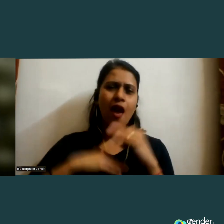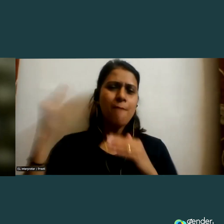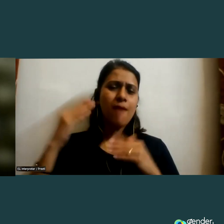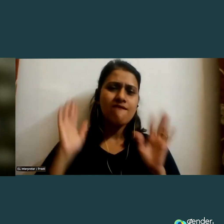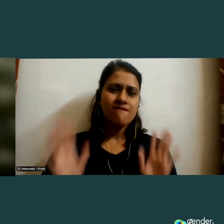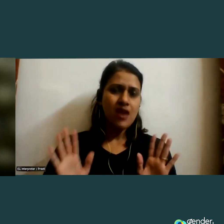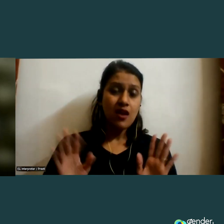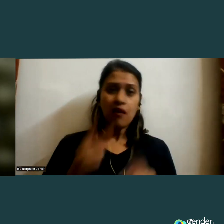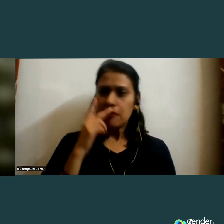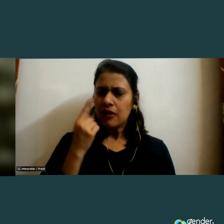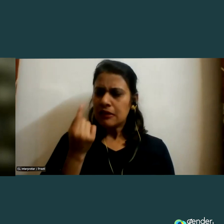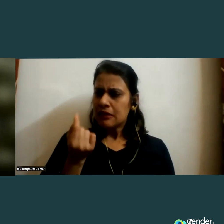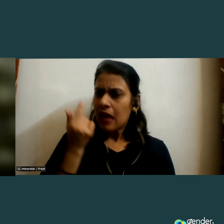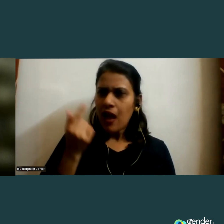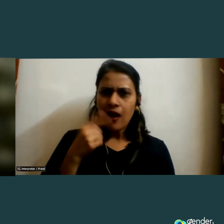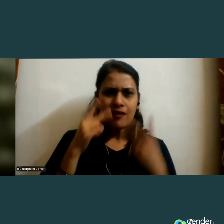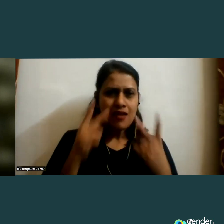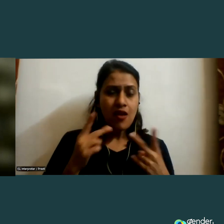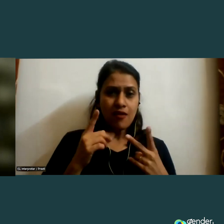rare moments I'm seeing such a powerful,